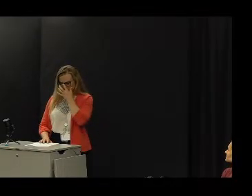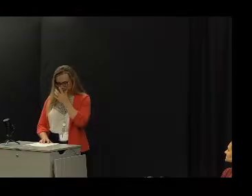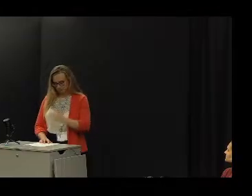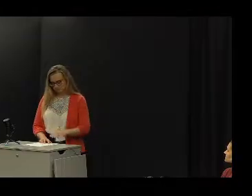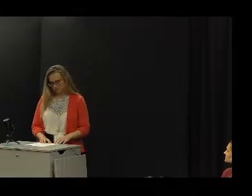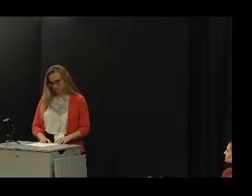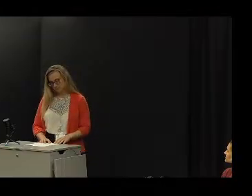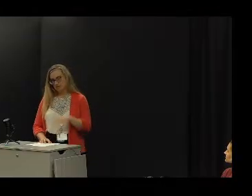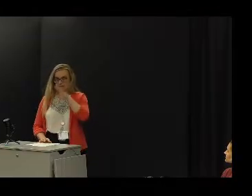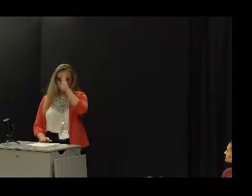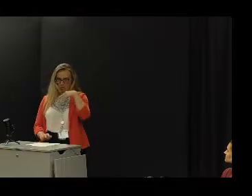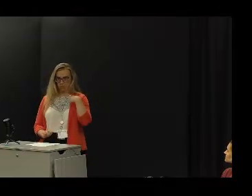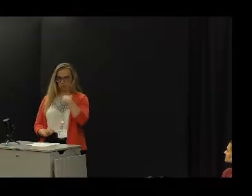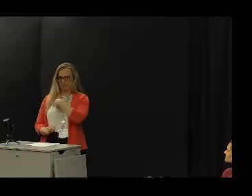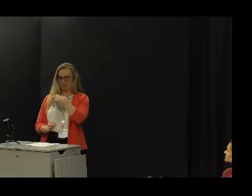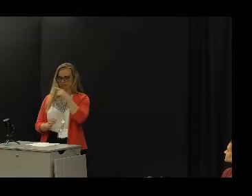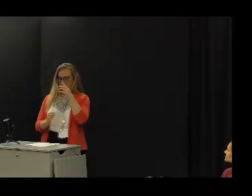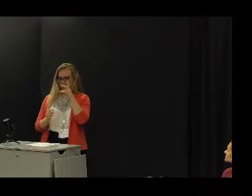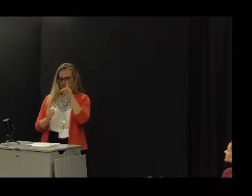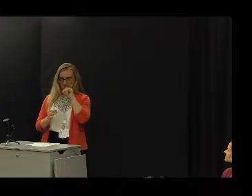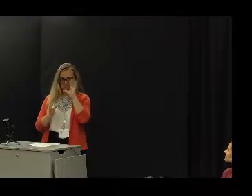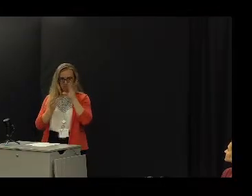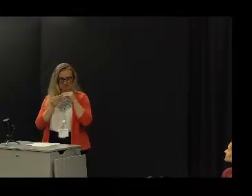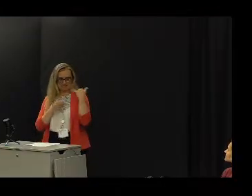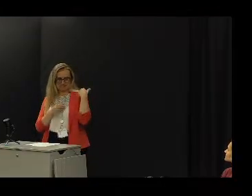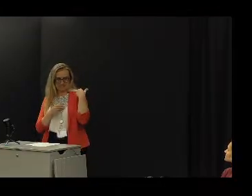take care of.